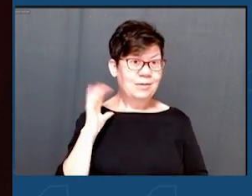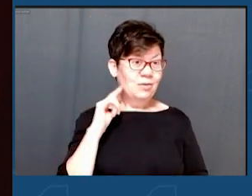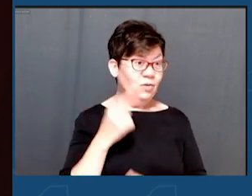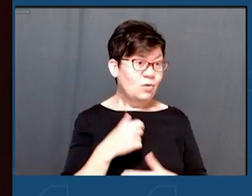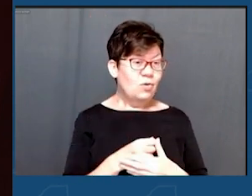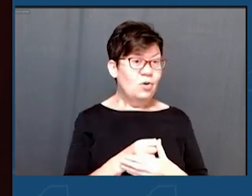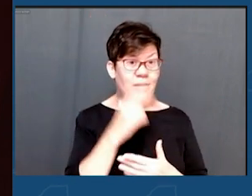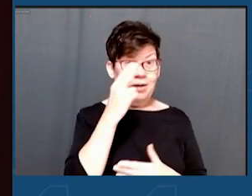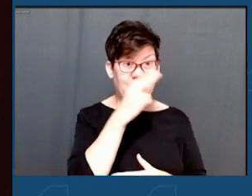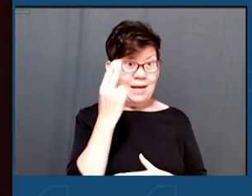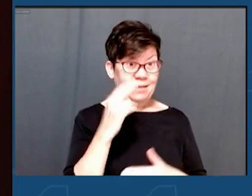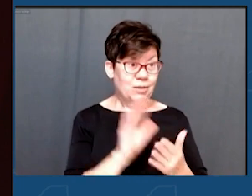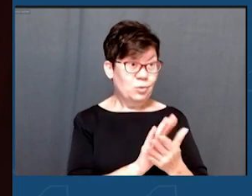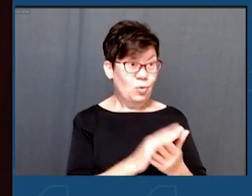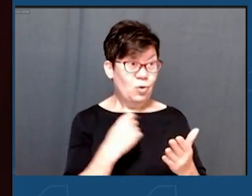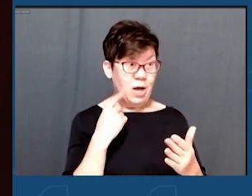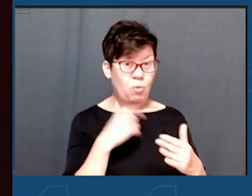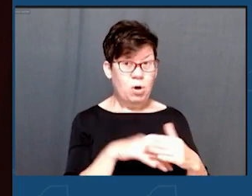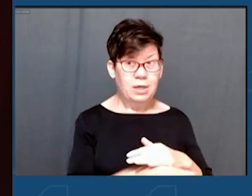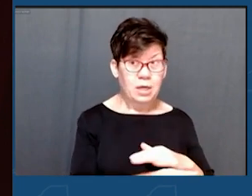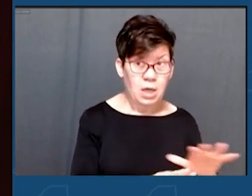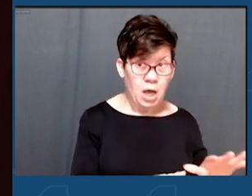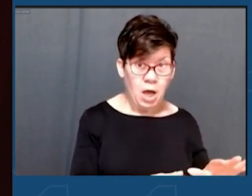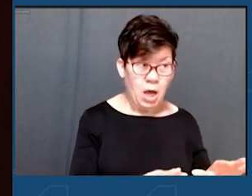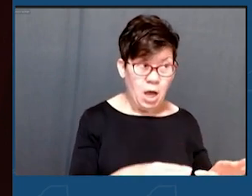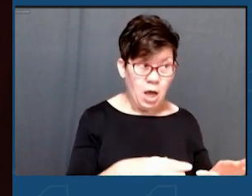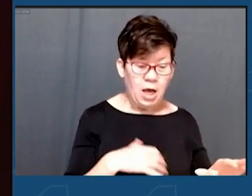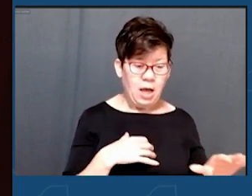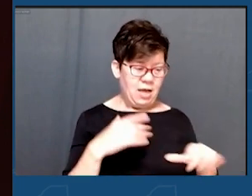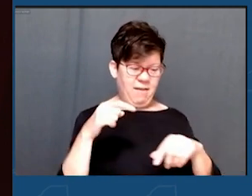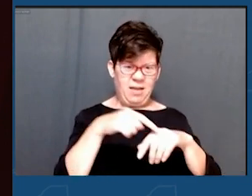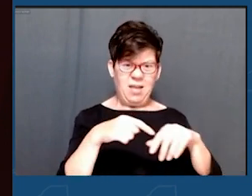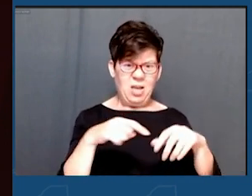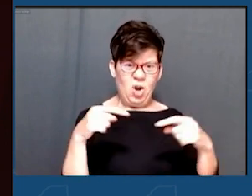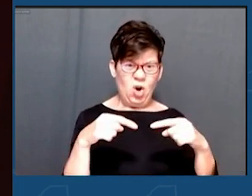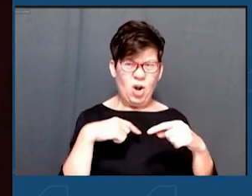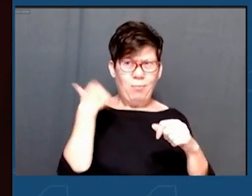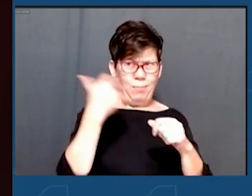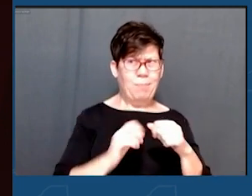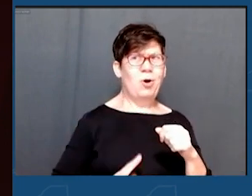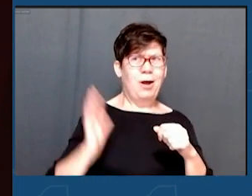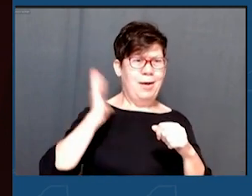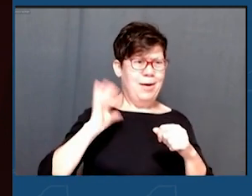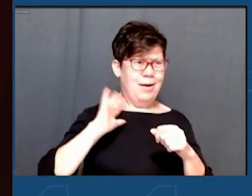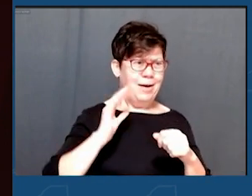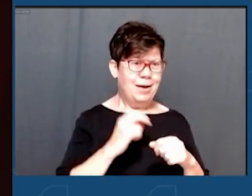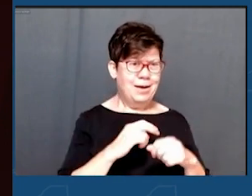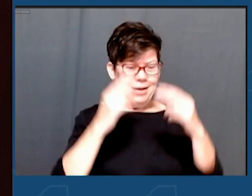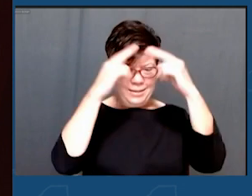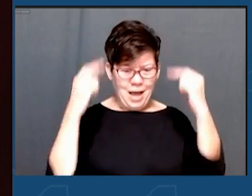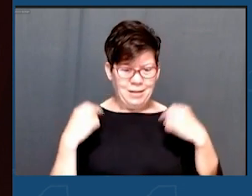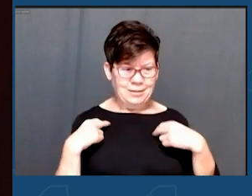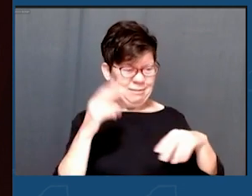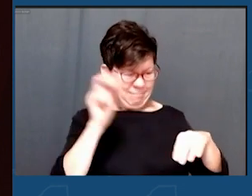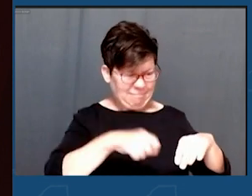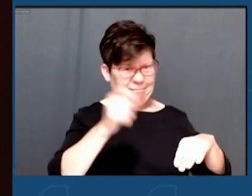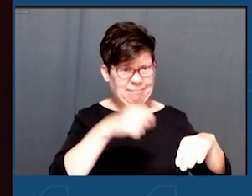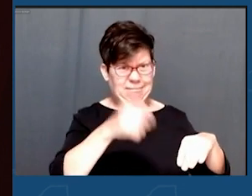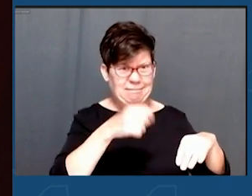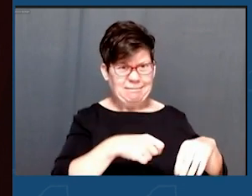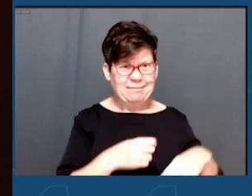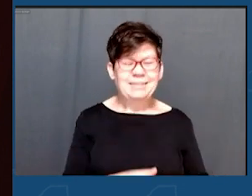knuckles start hurting because of the muscle memory of getting whacked with rulers by nuns. So this